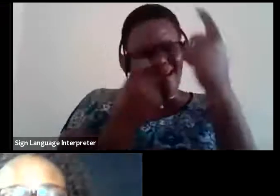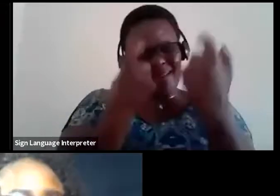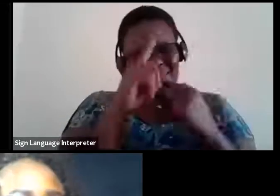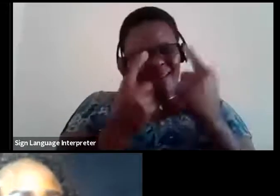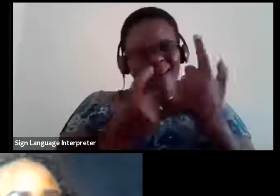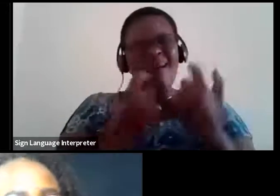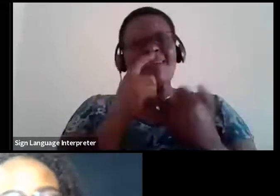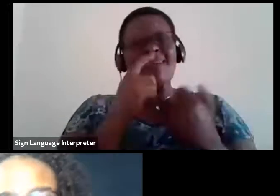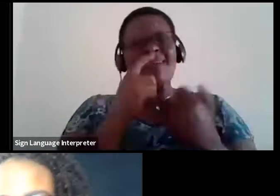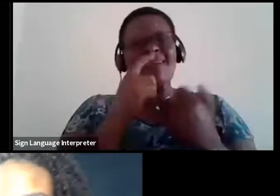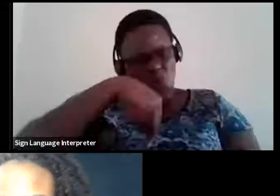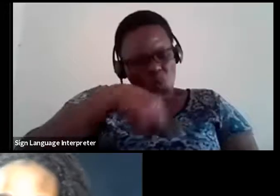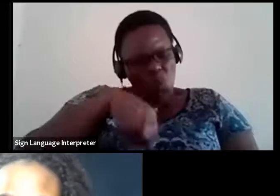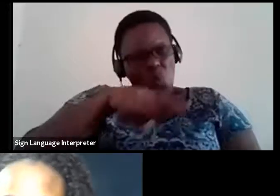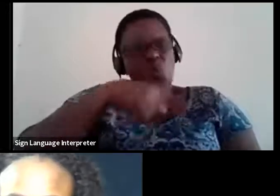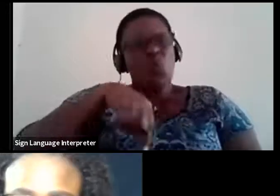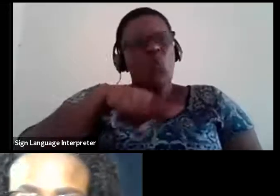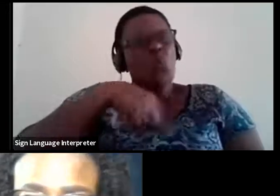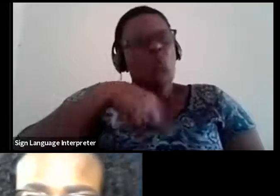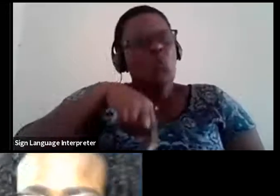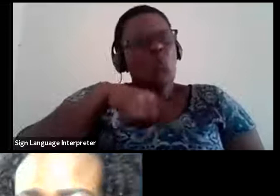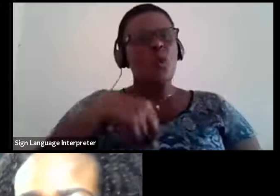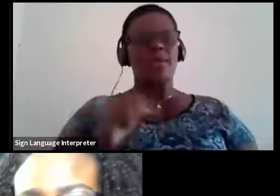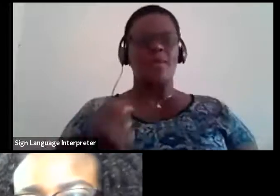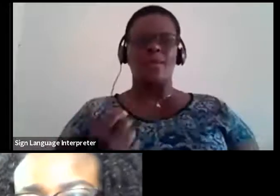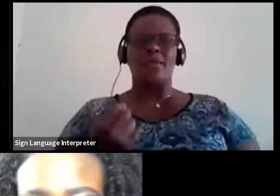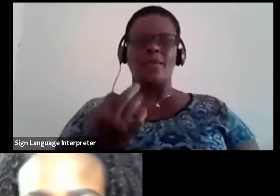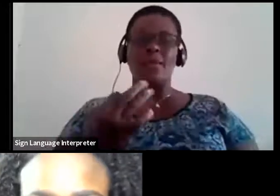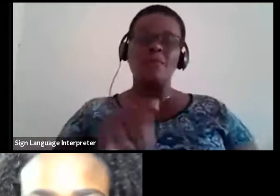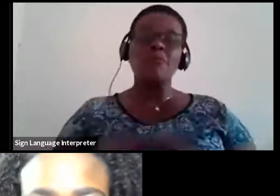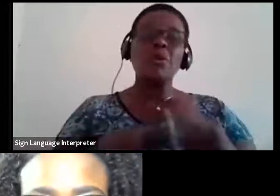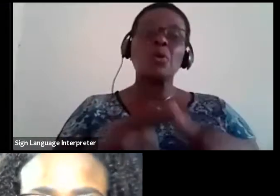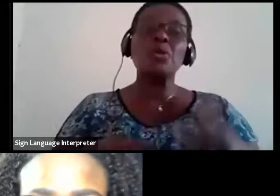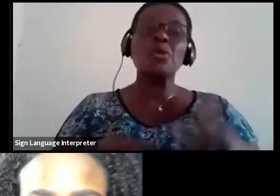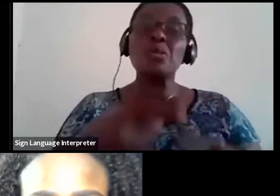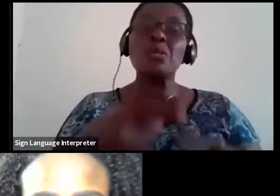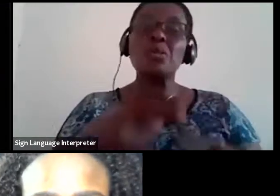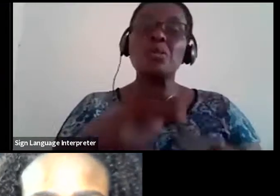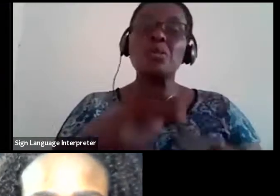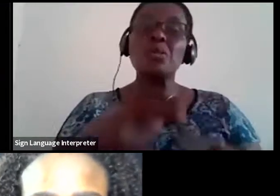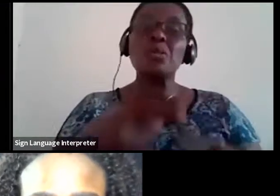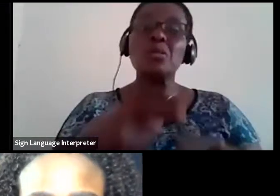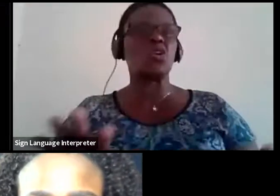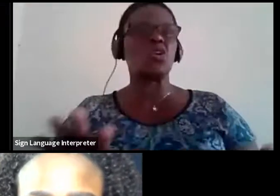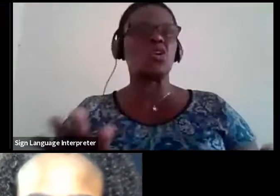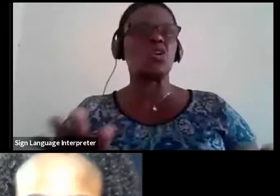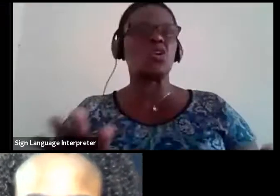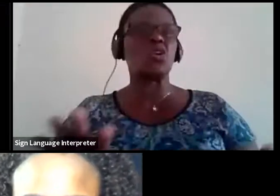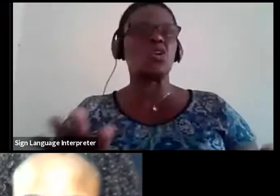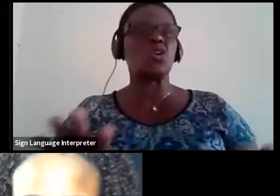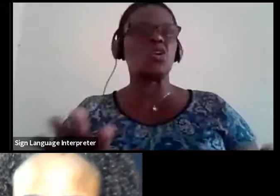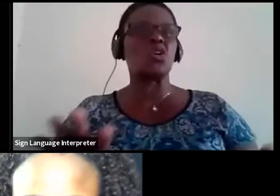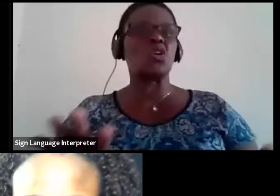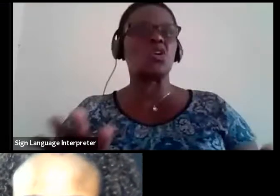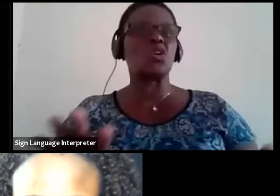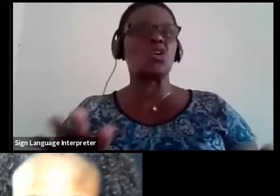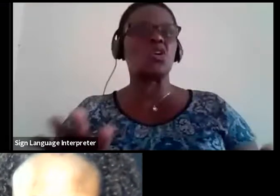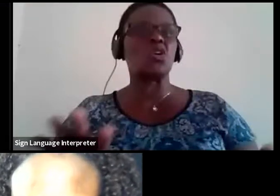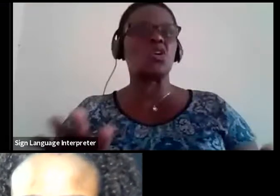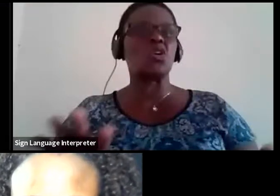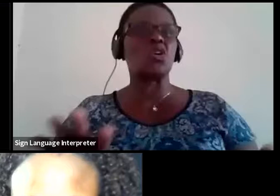we need them to come up and find these resources that have been created by people that like them for them. Thank you.